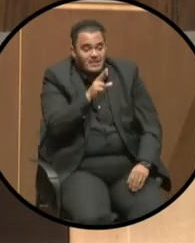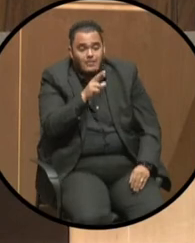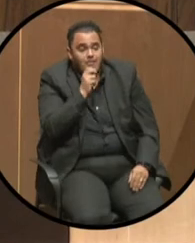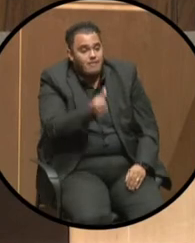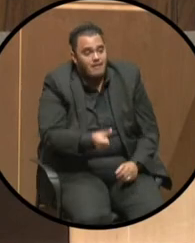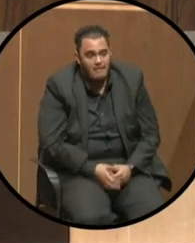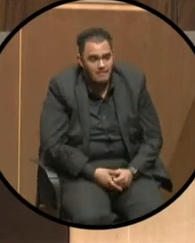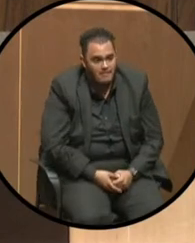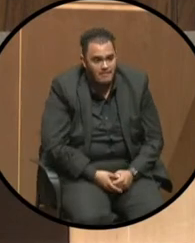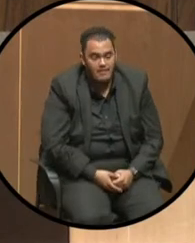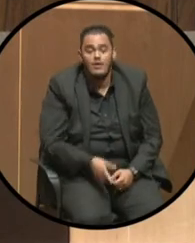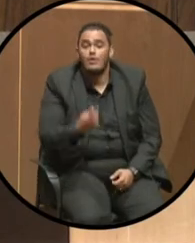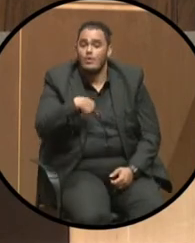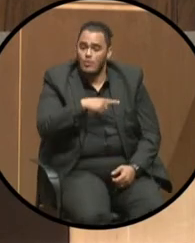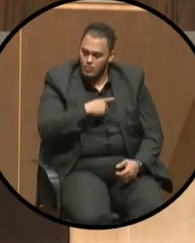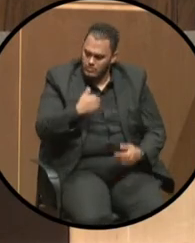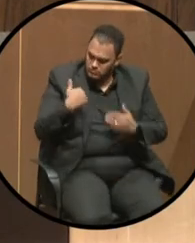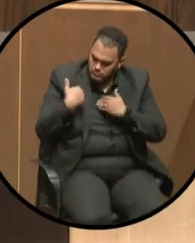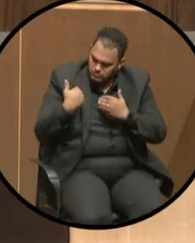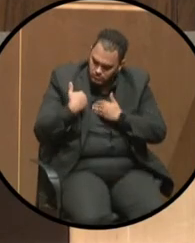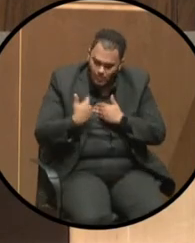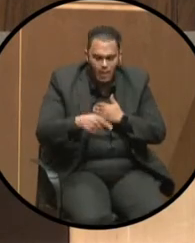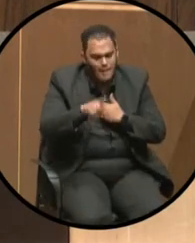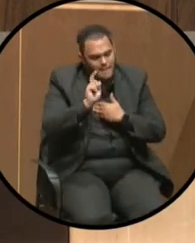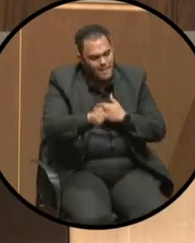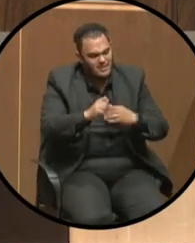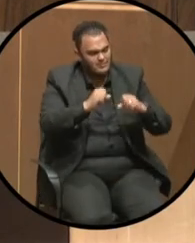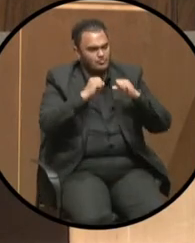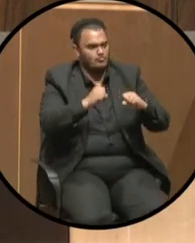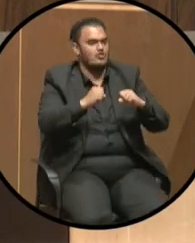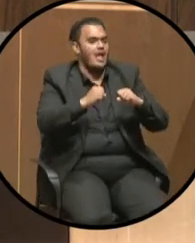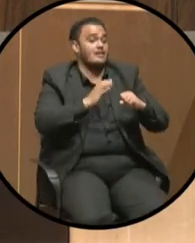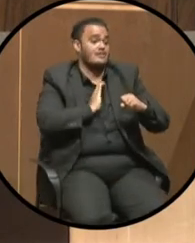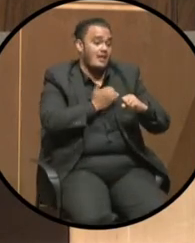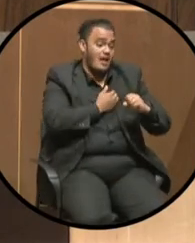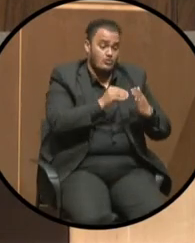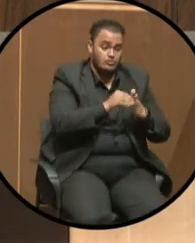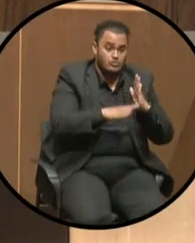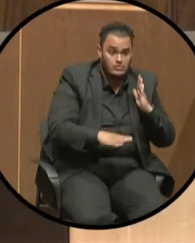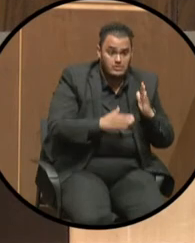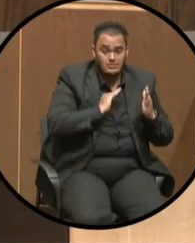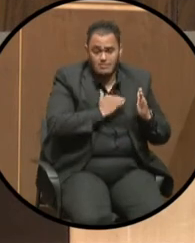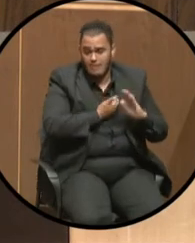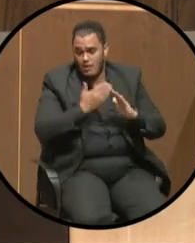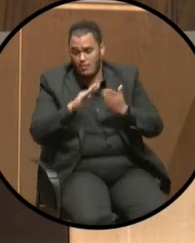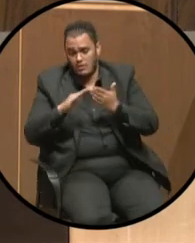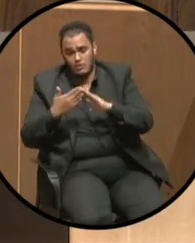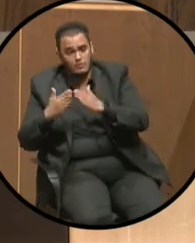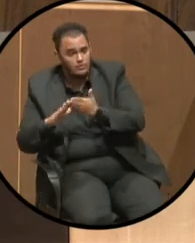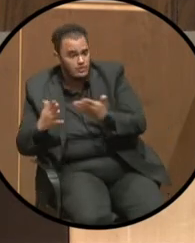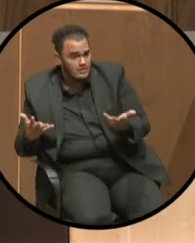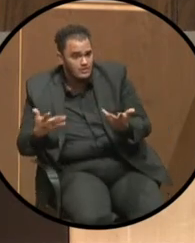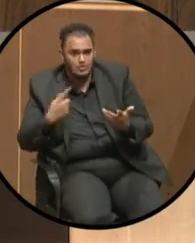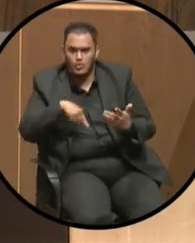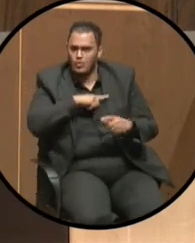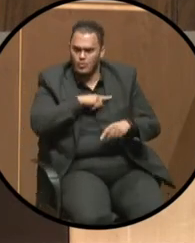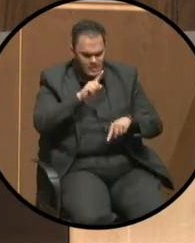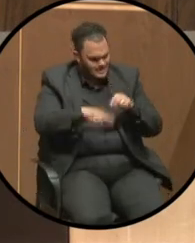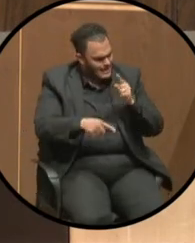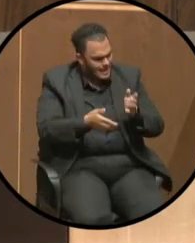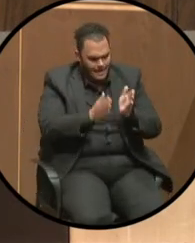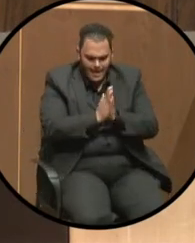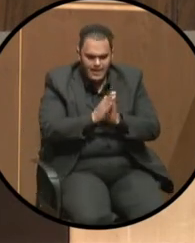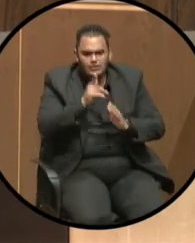our students and our greater community. And since the governor won't allow us to mandate vaccines for our employees, and we can't ask who's been